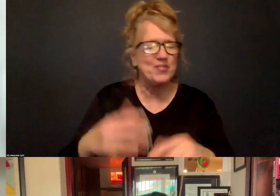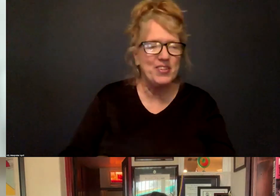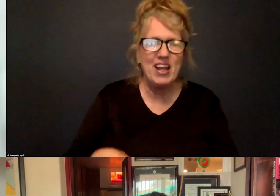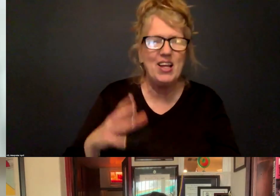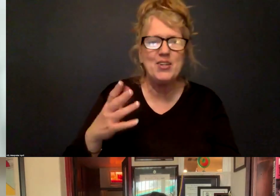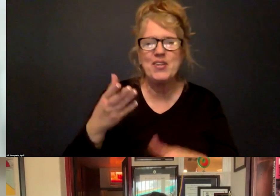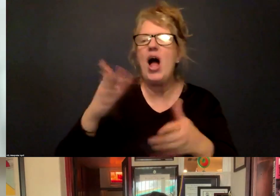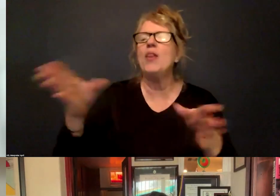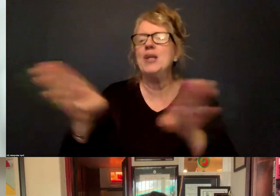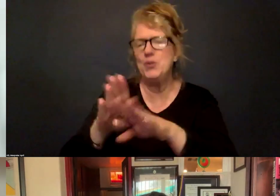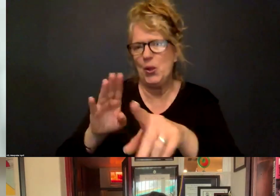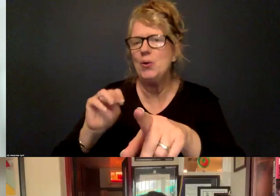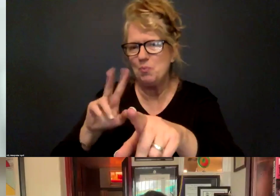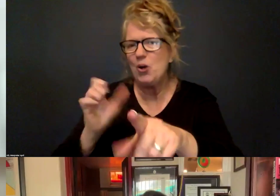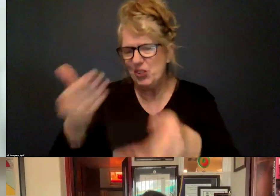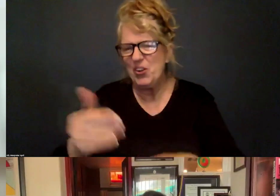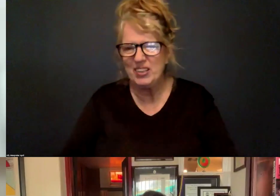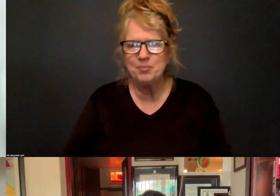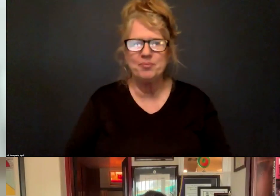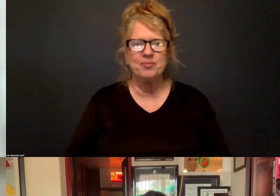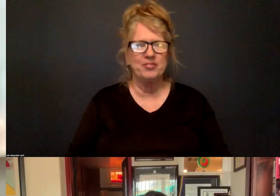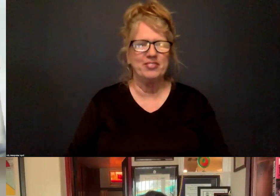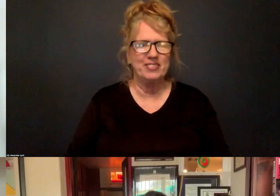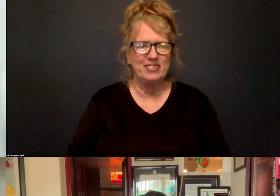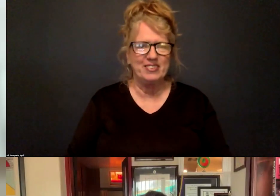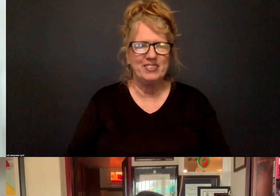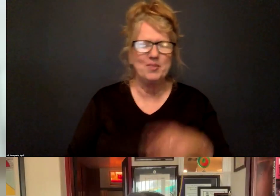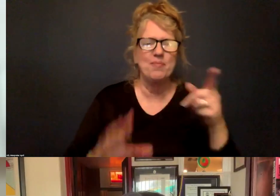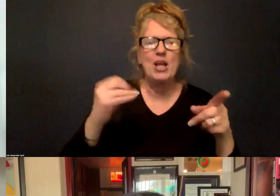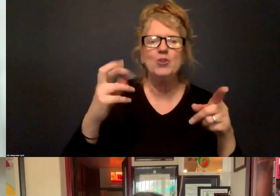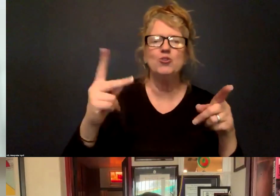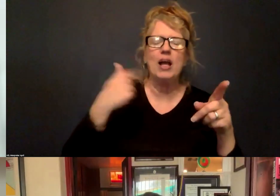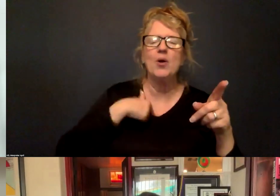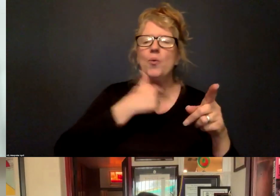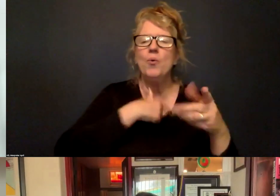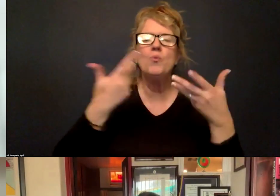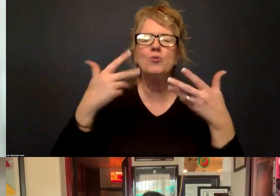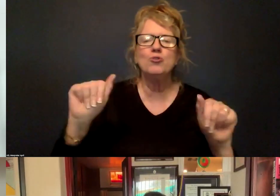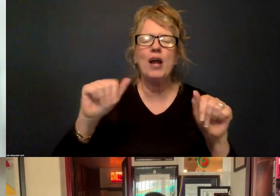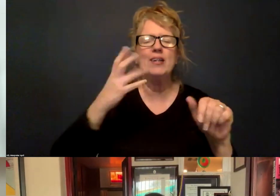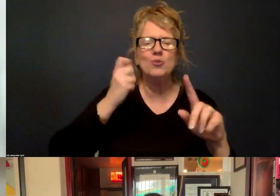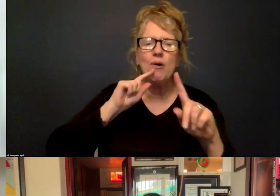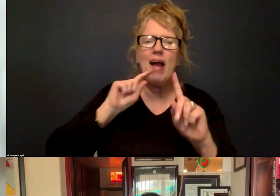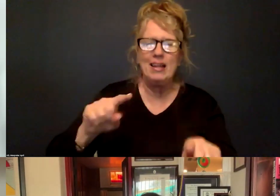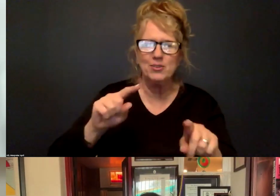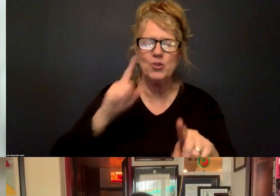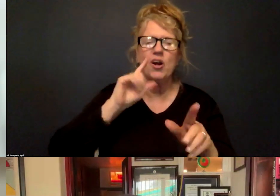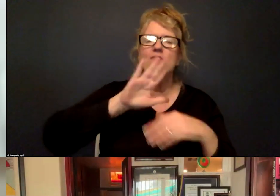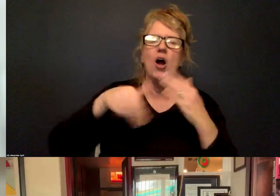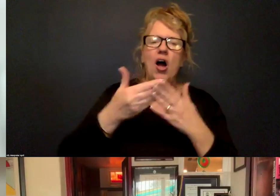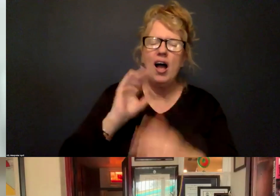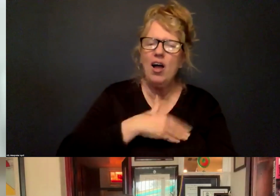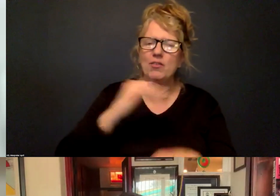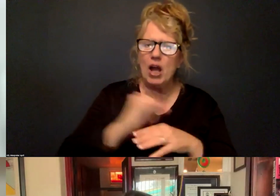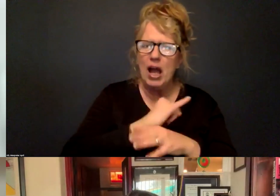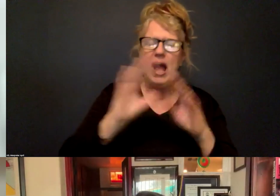I'll let you close, Margie, if that's okay. Chuck, I think what we're trying to answer in all of our industry is how can we